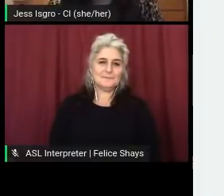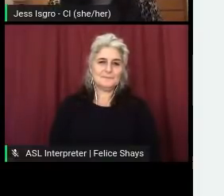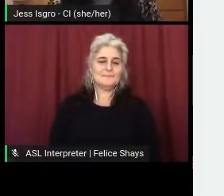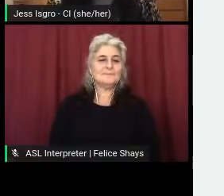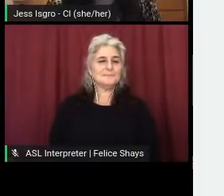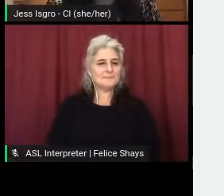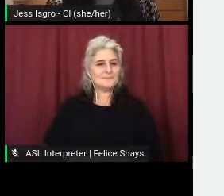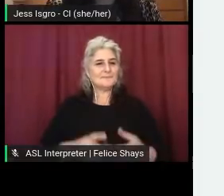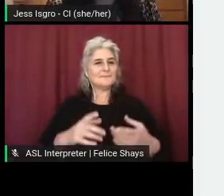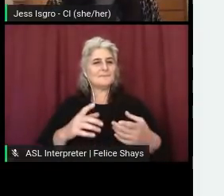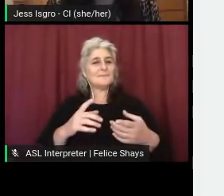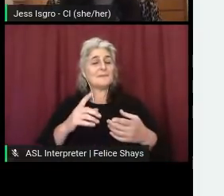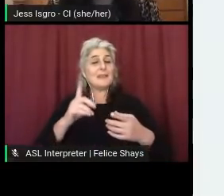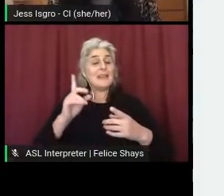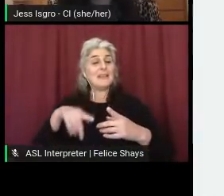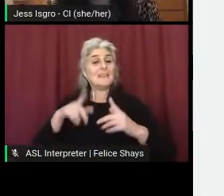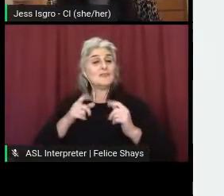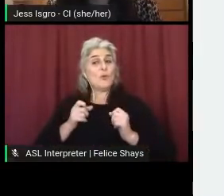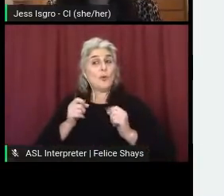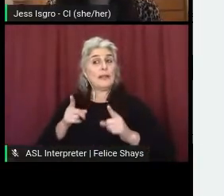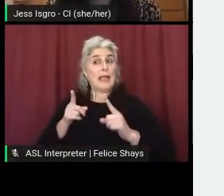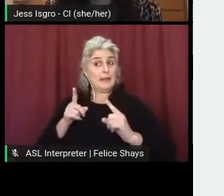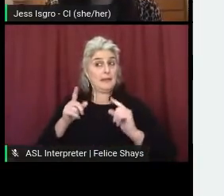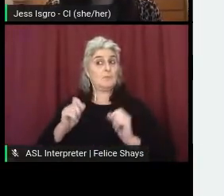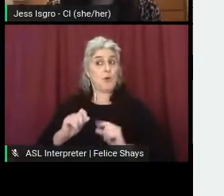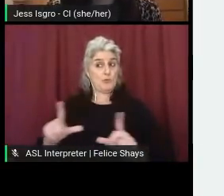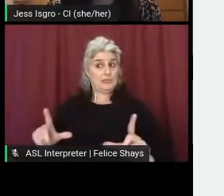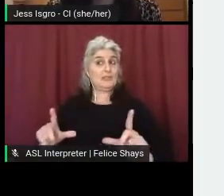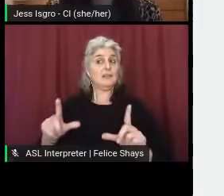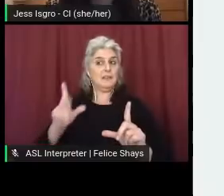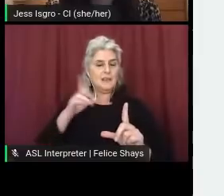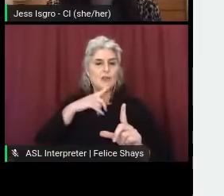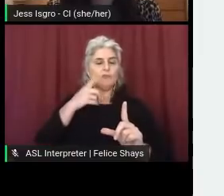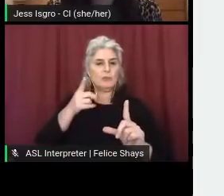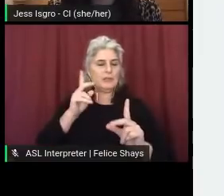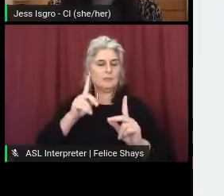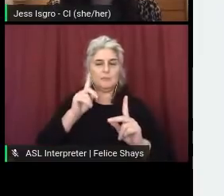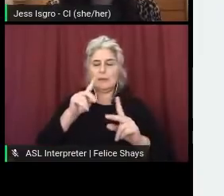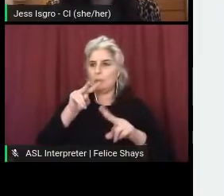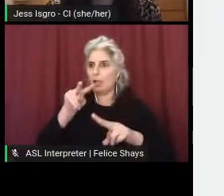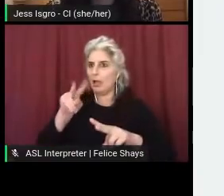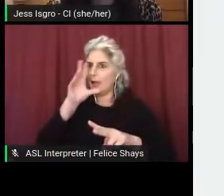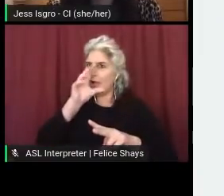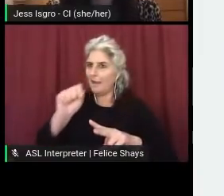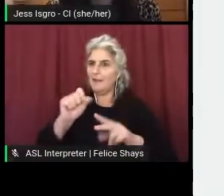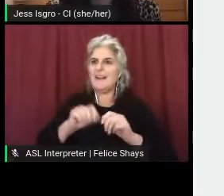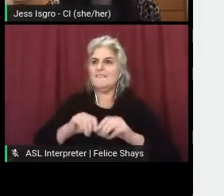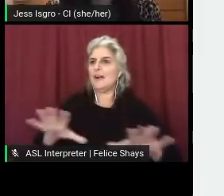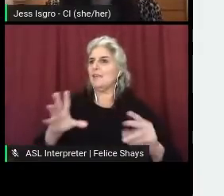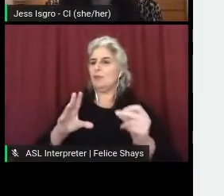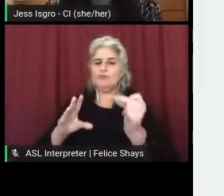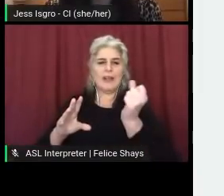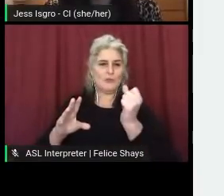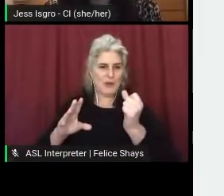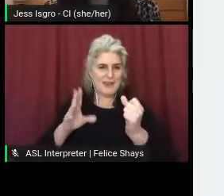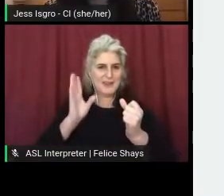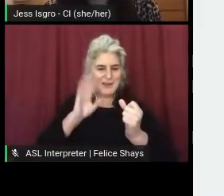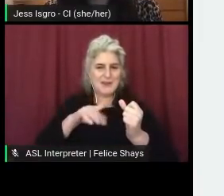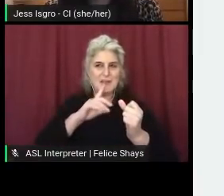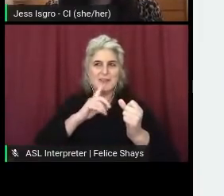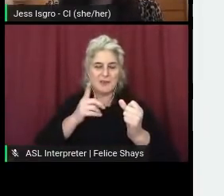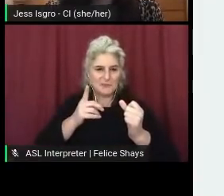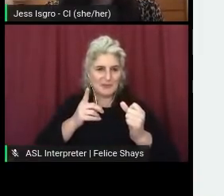So when posted organically, this post attained really incredible traction and viral status pretty much right away. It drove